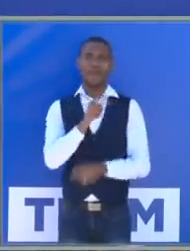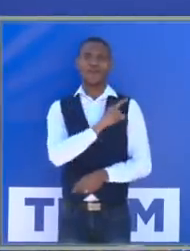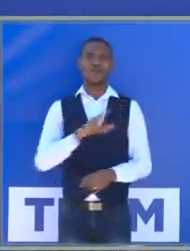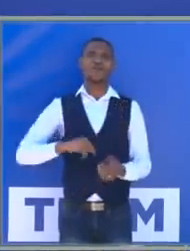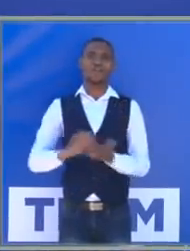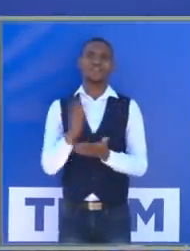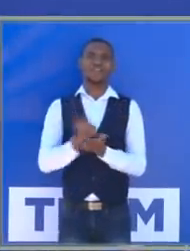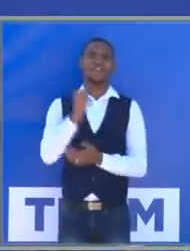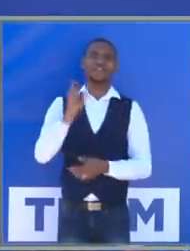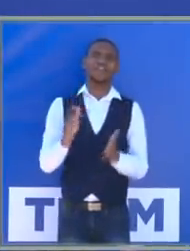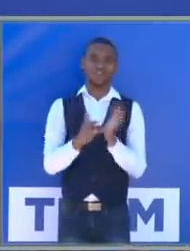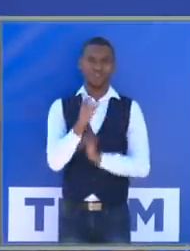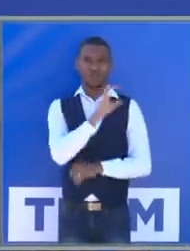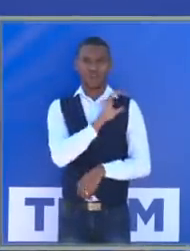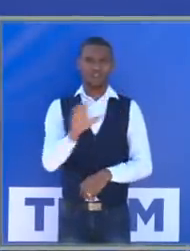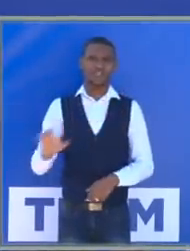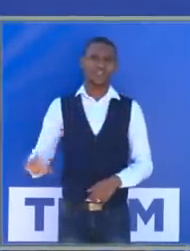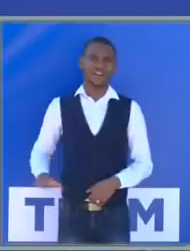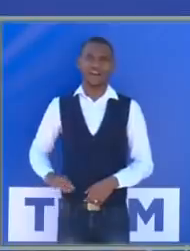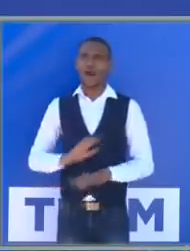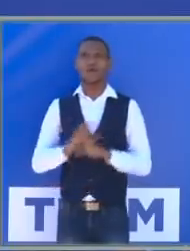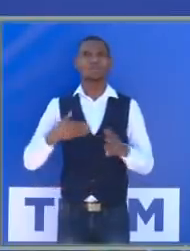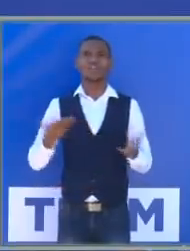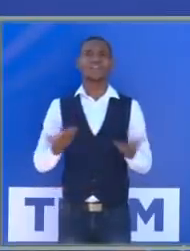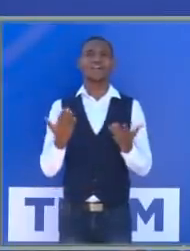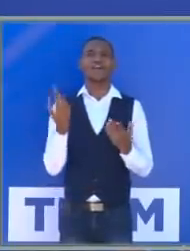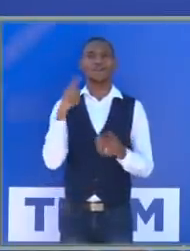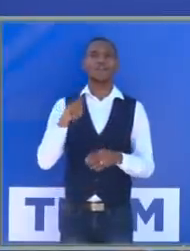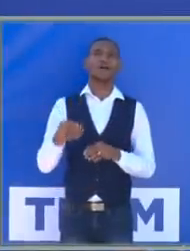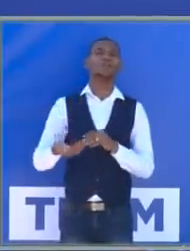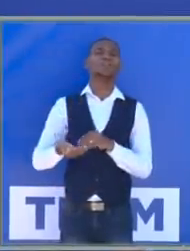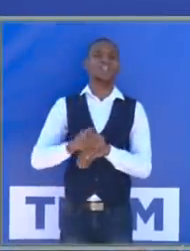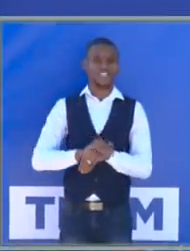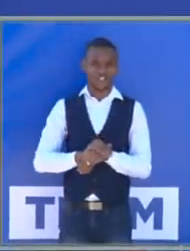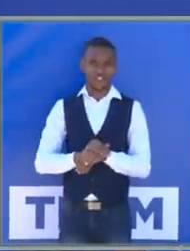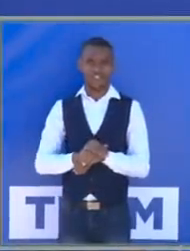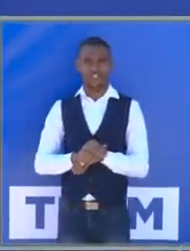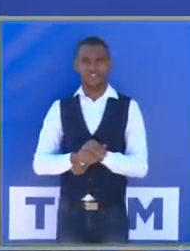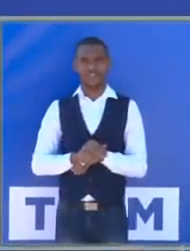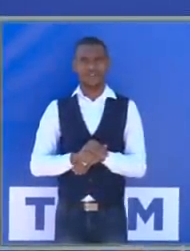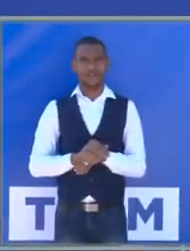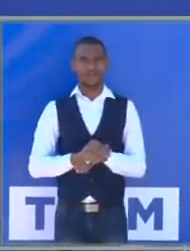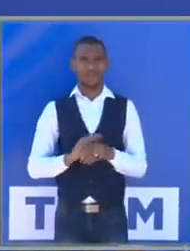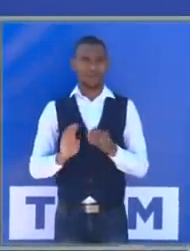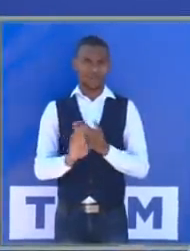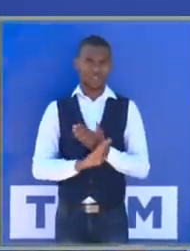Christ. I wouldn't be here if it wasn't for the protection.